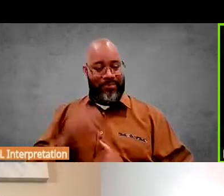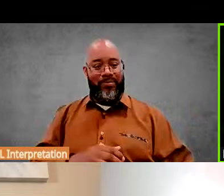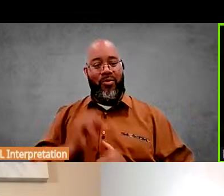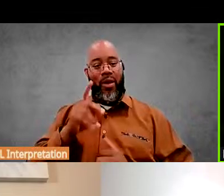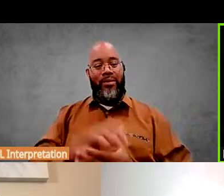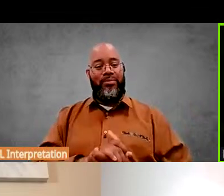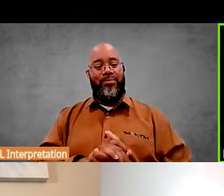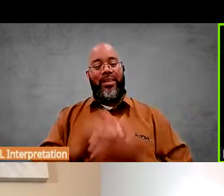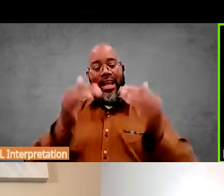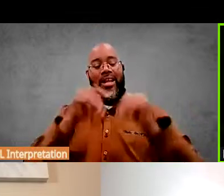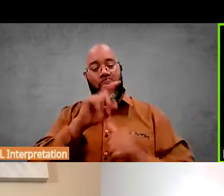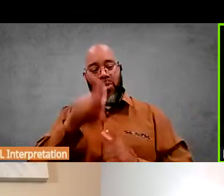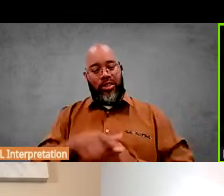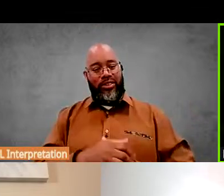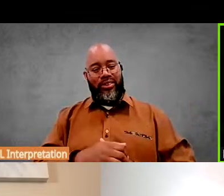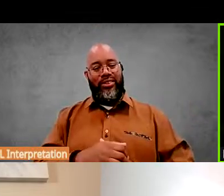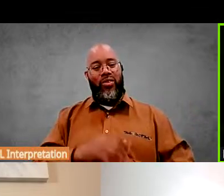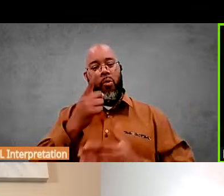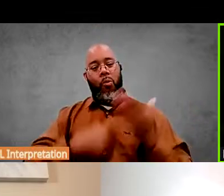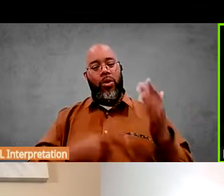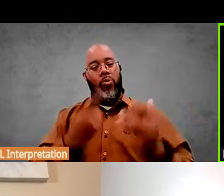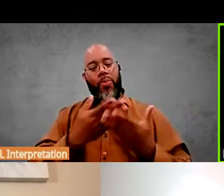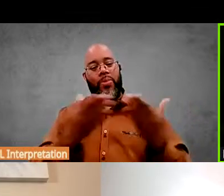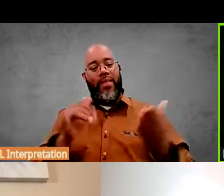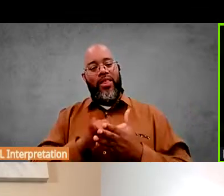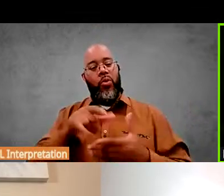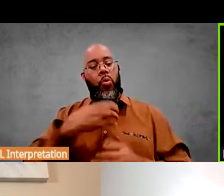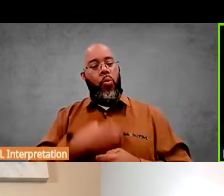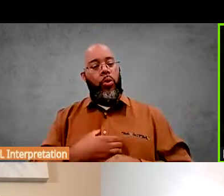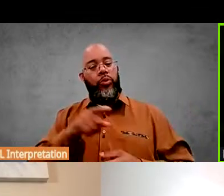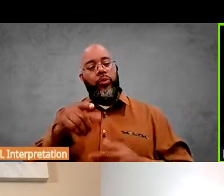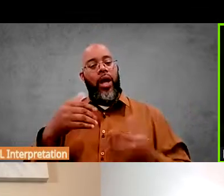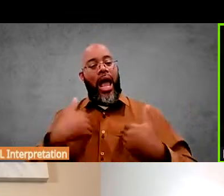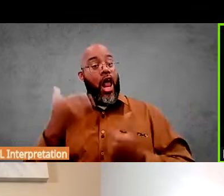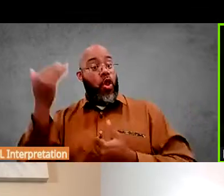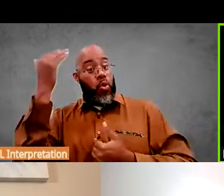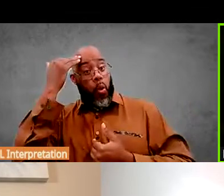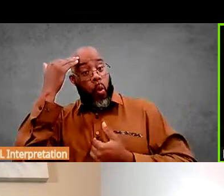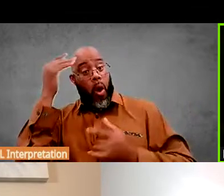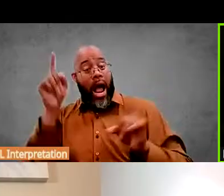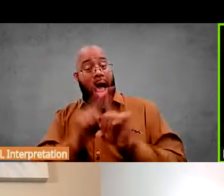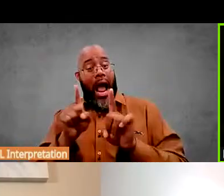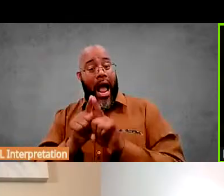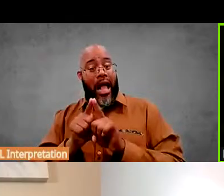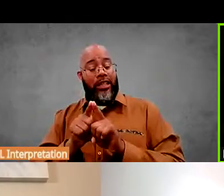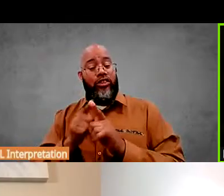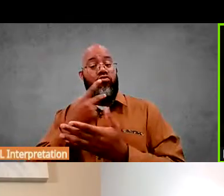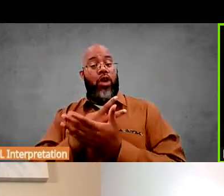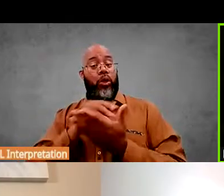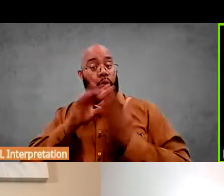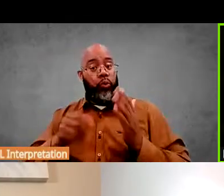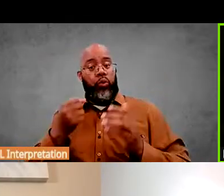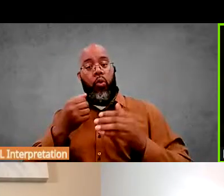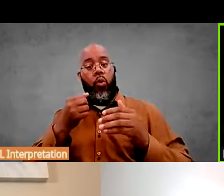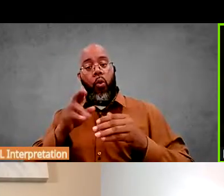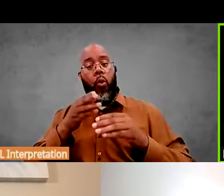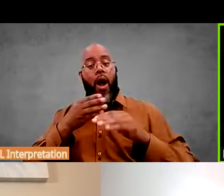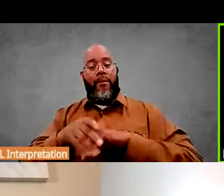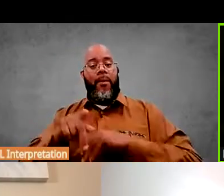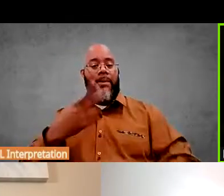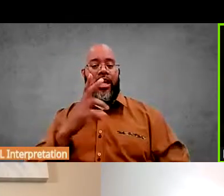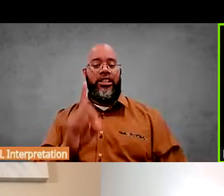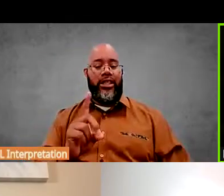Okay, next question. What's one thing you wish you had known as a graduate student or postdoc? One thing.